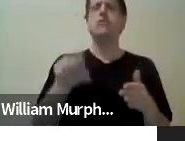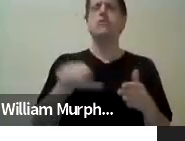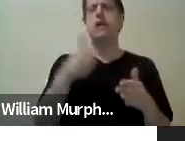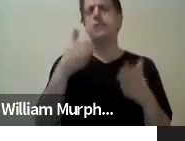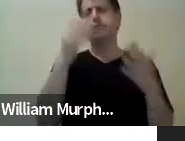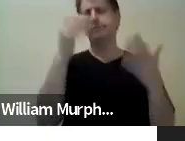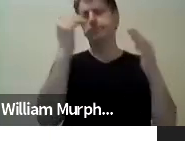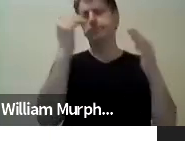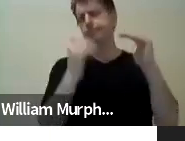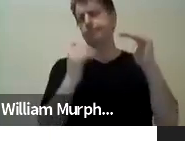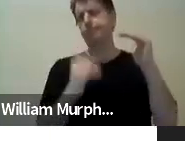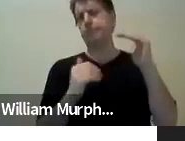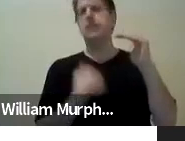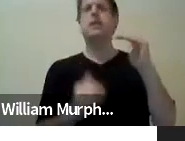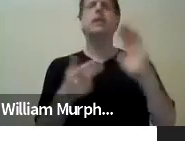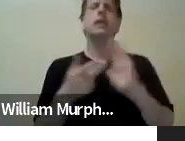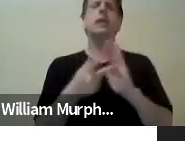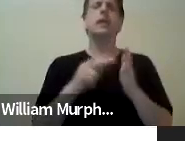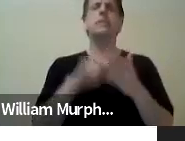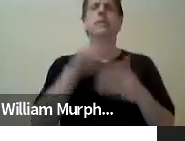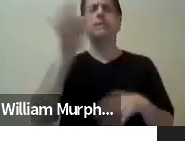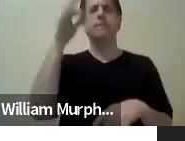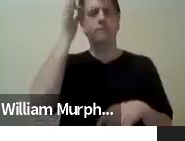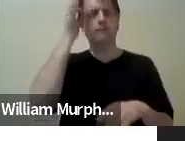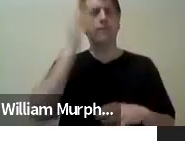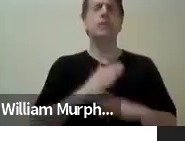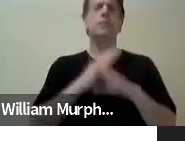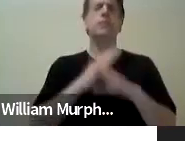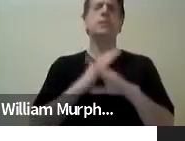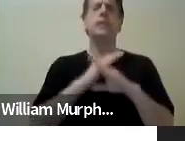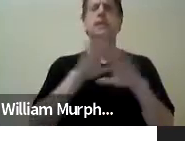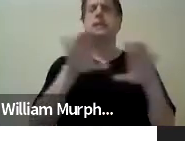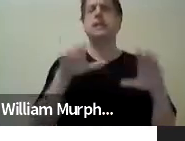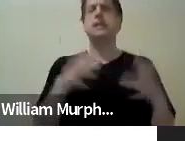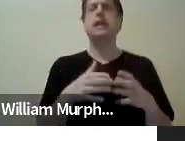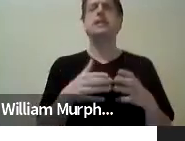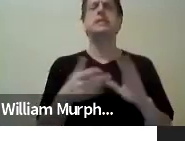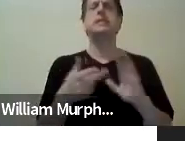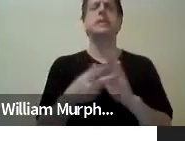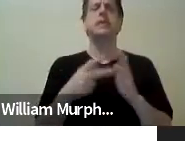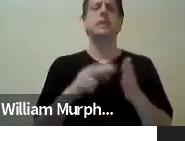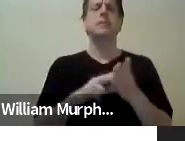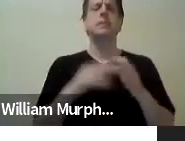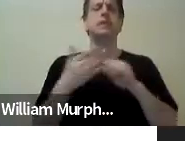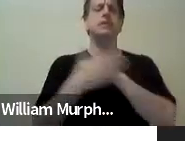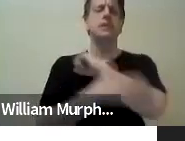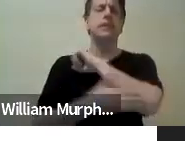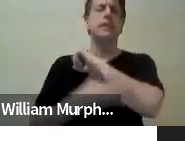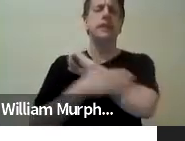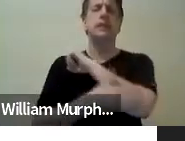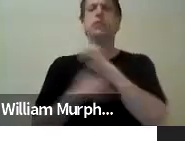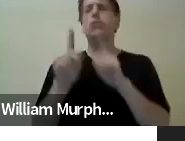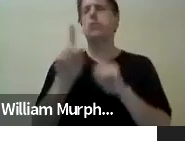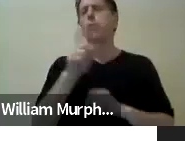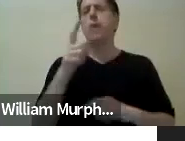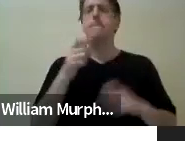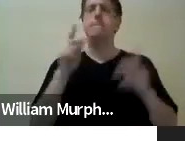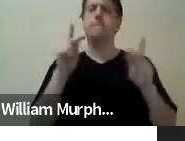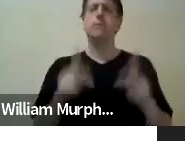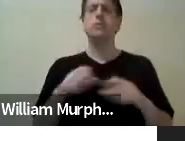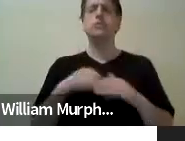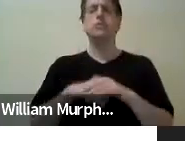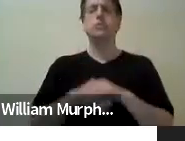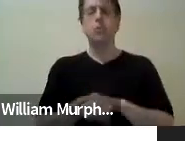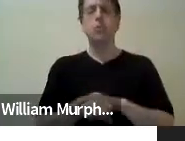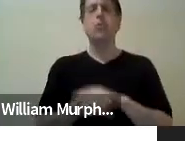it. So national origin is a federally protected class, and it refers to the country or countries where a person was born or held